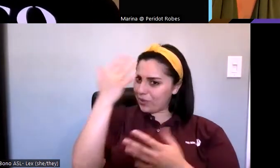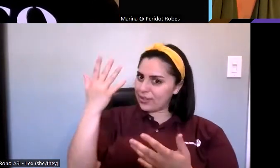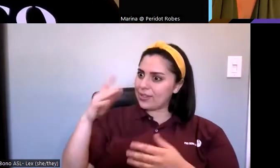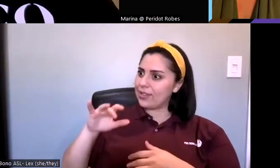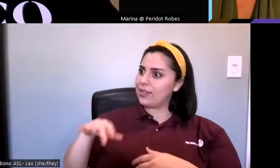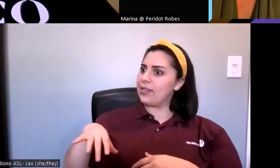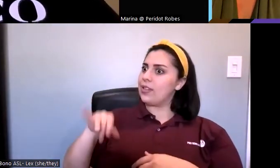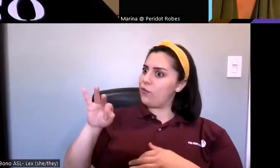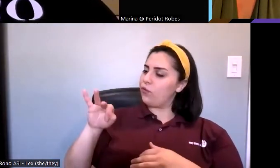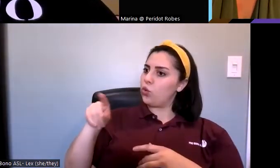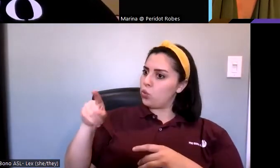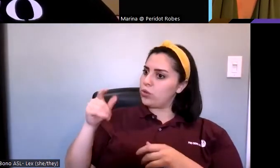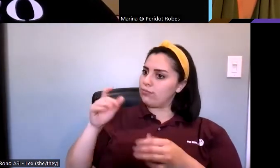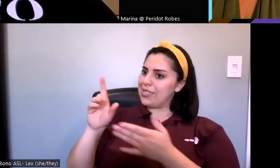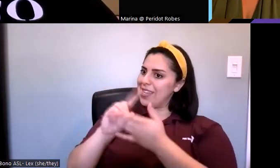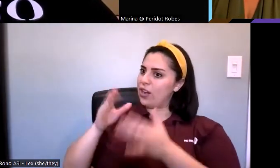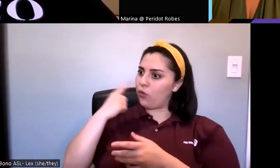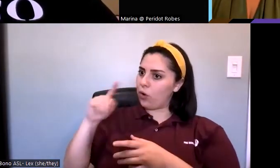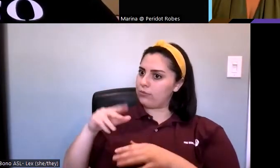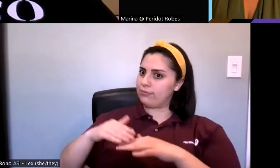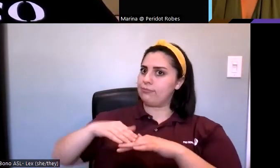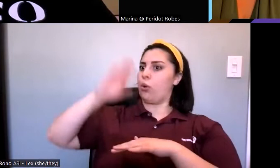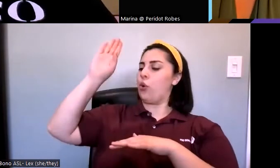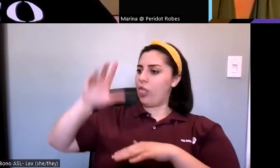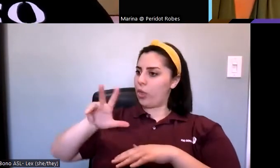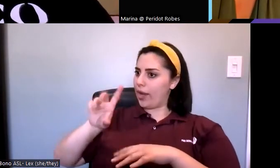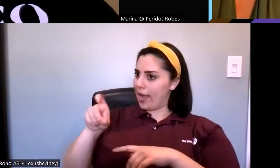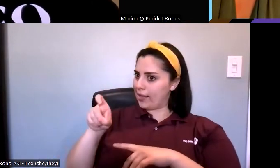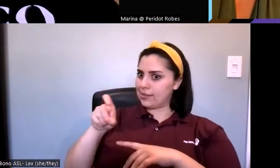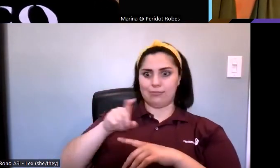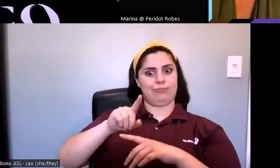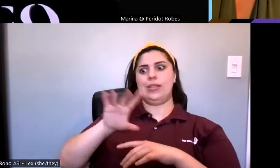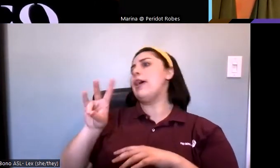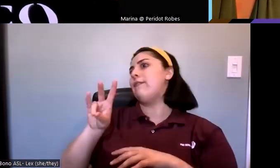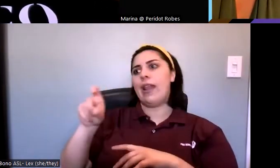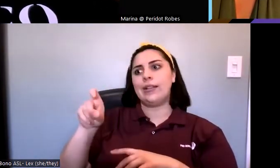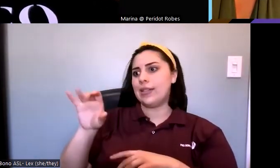above a 3X, and offer up her to line 7, called 8.